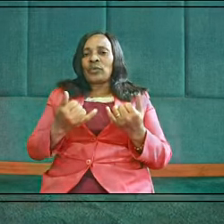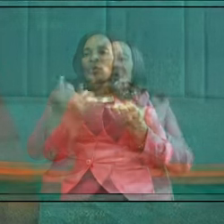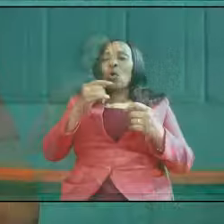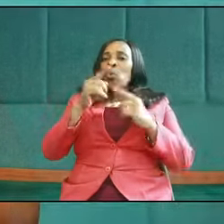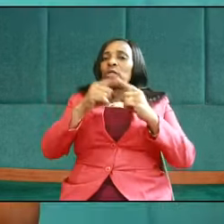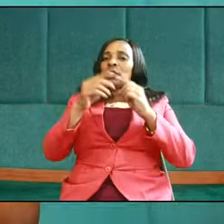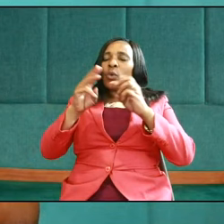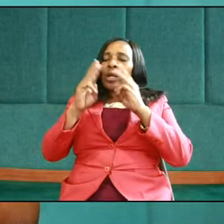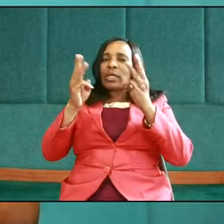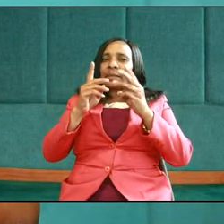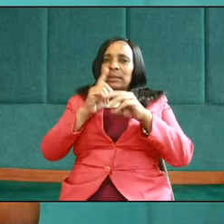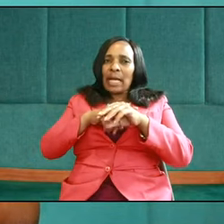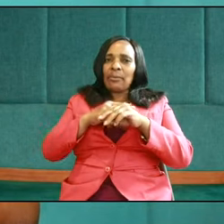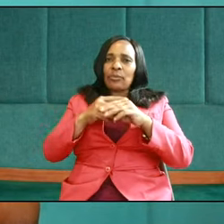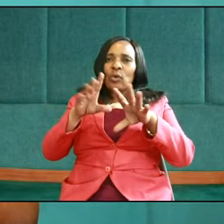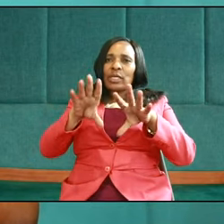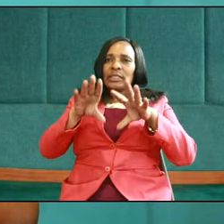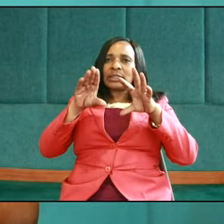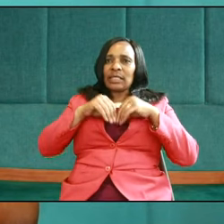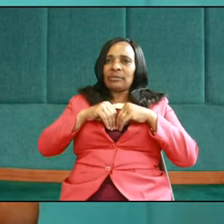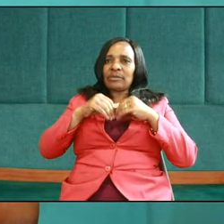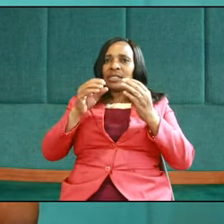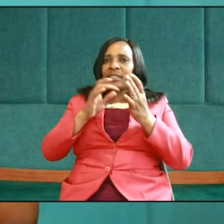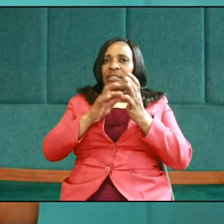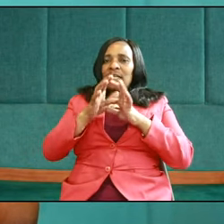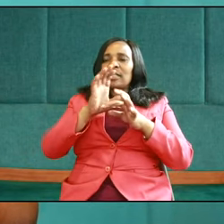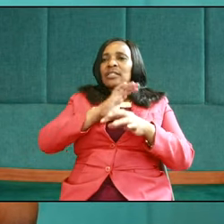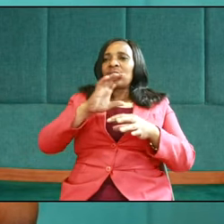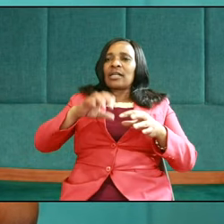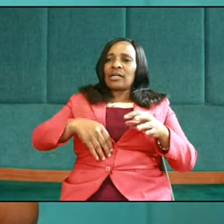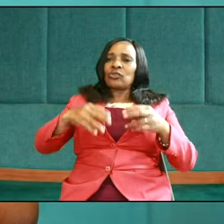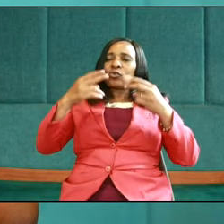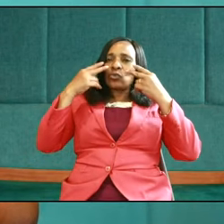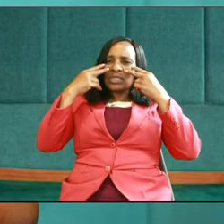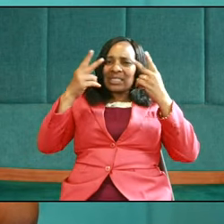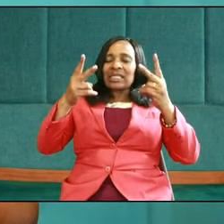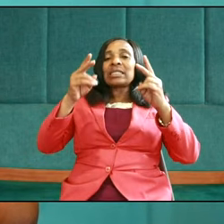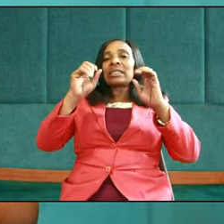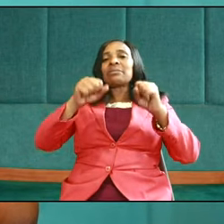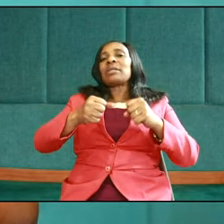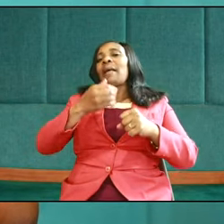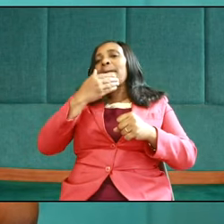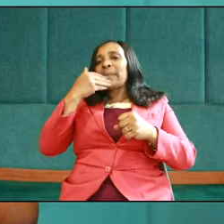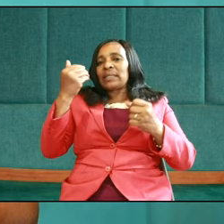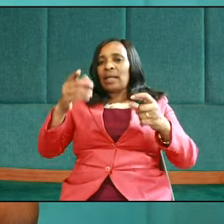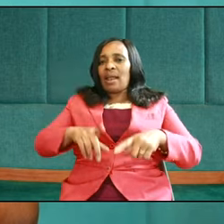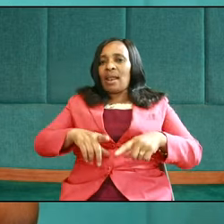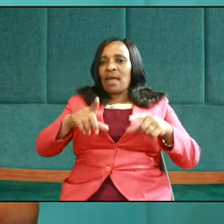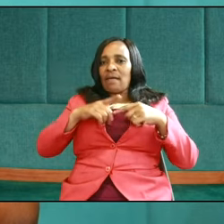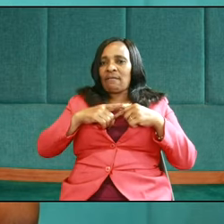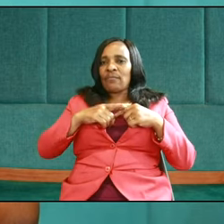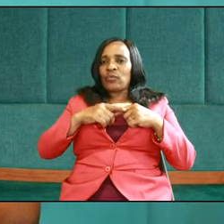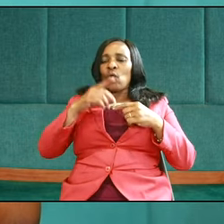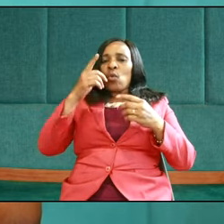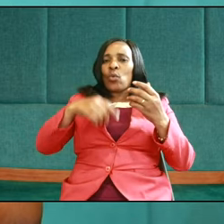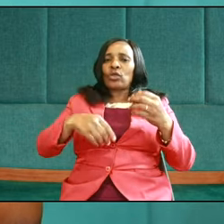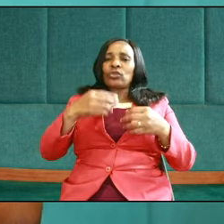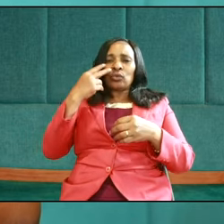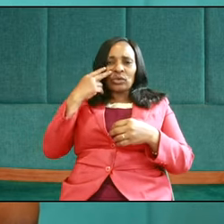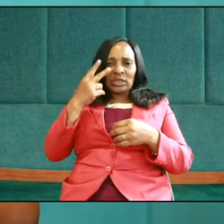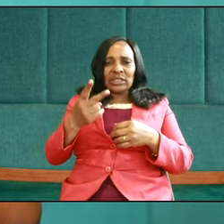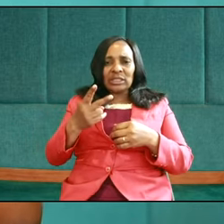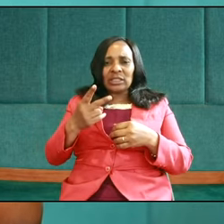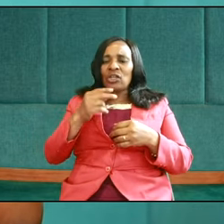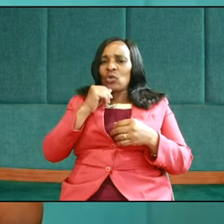world. When you accept, you know, you accept Christ, then you can see that it's a better life. So what you can see as